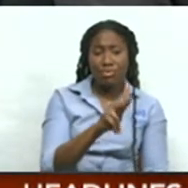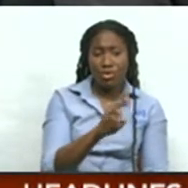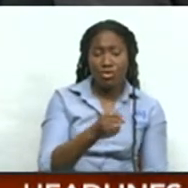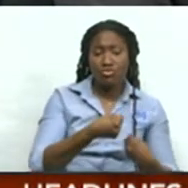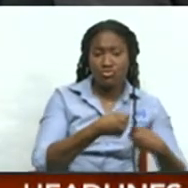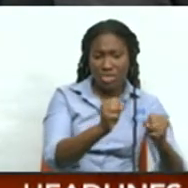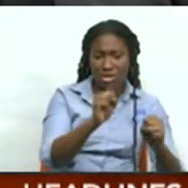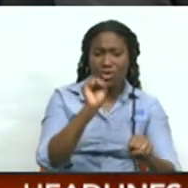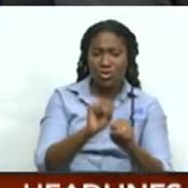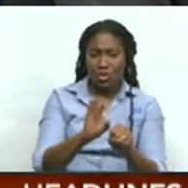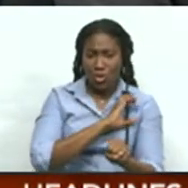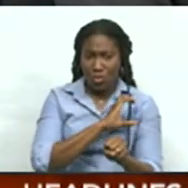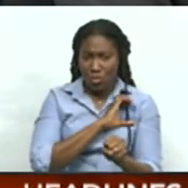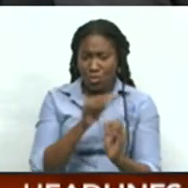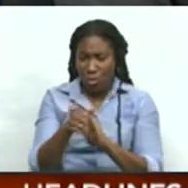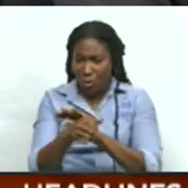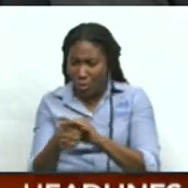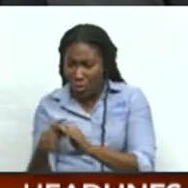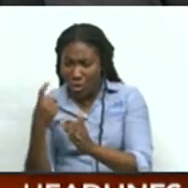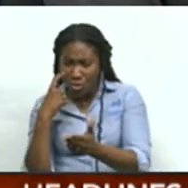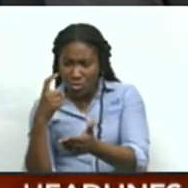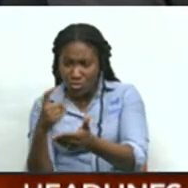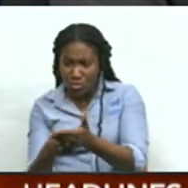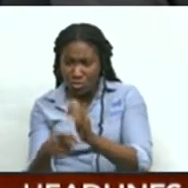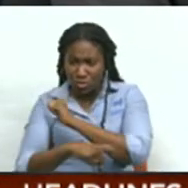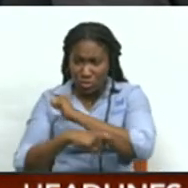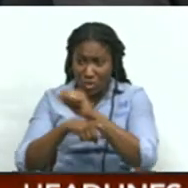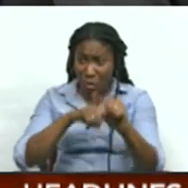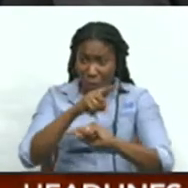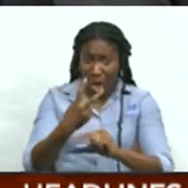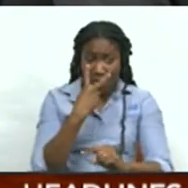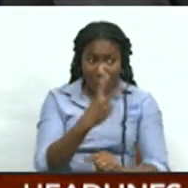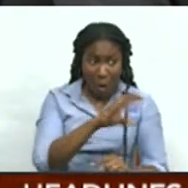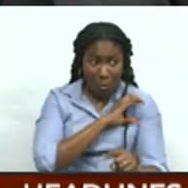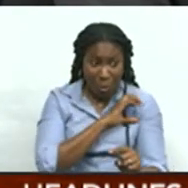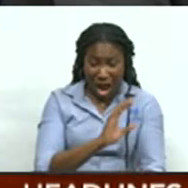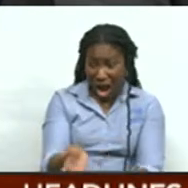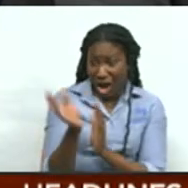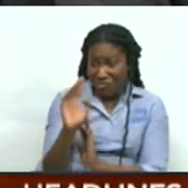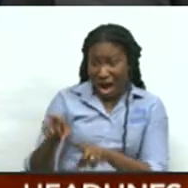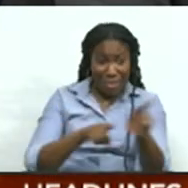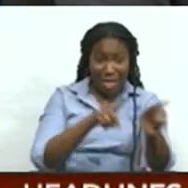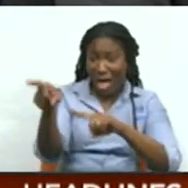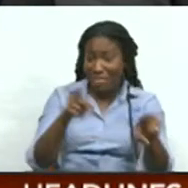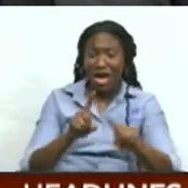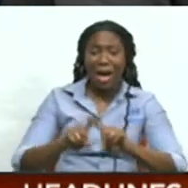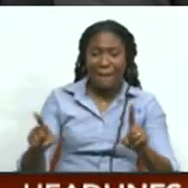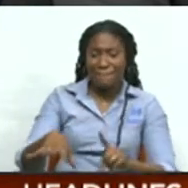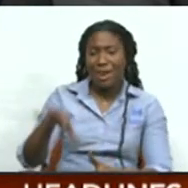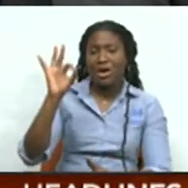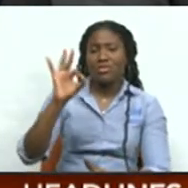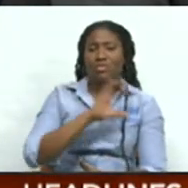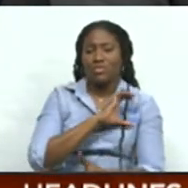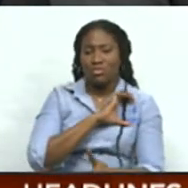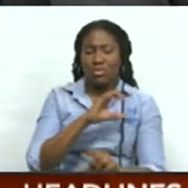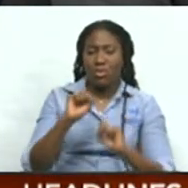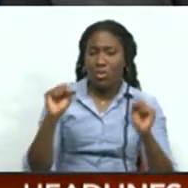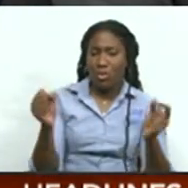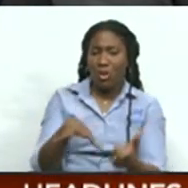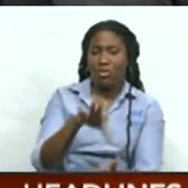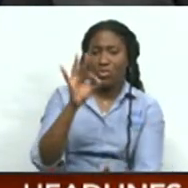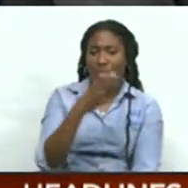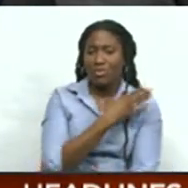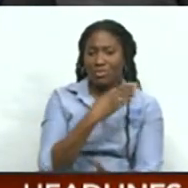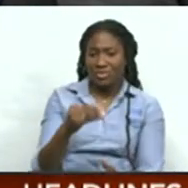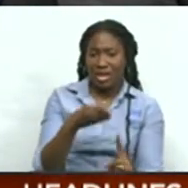and noticed the bandits. The bandits, on seeing the officers, ran in different directions but were chased and caught by police. The suspects, a 17